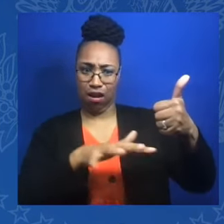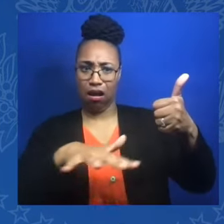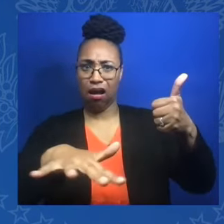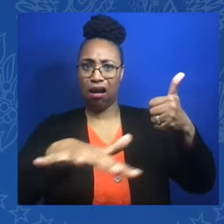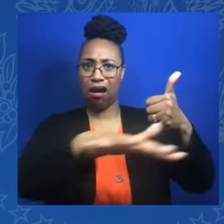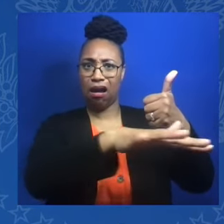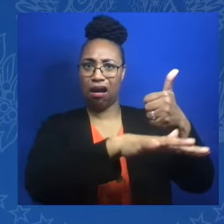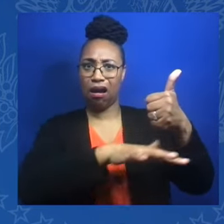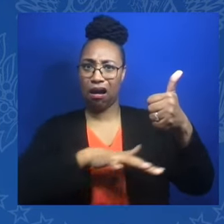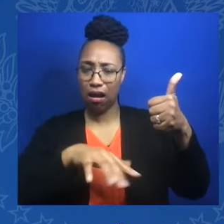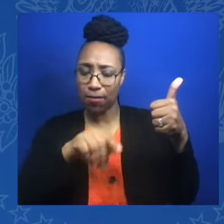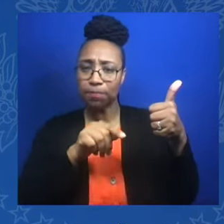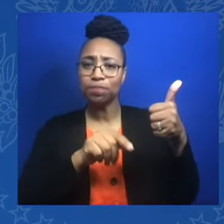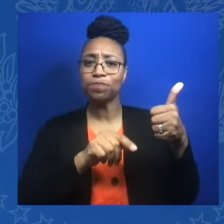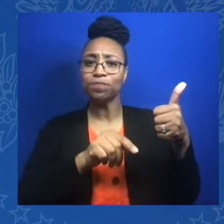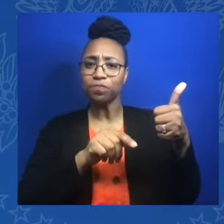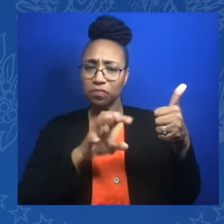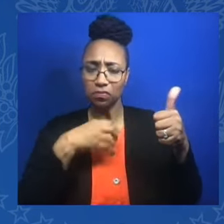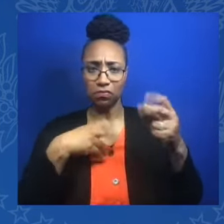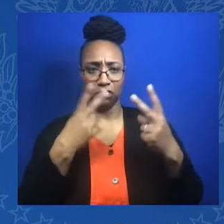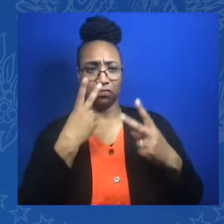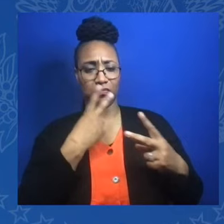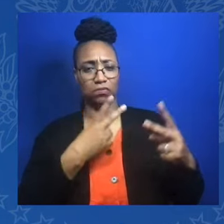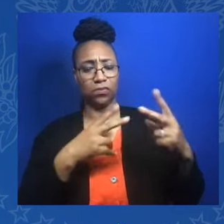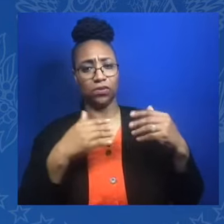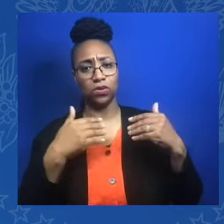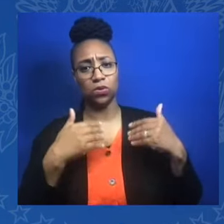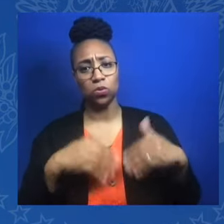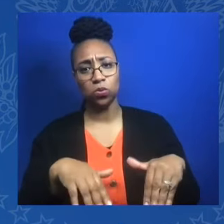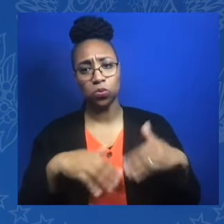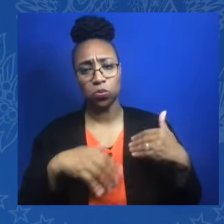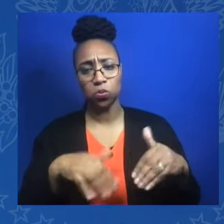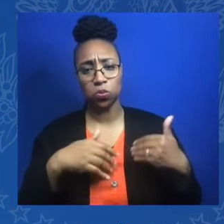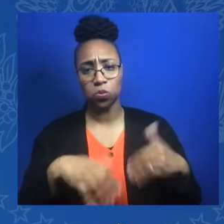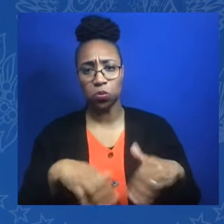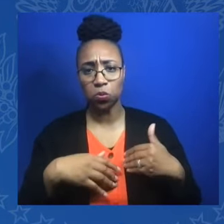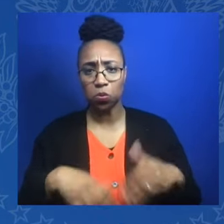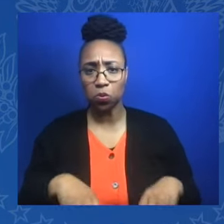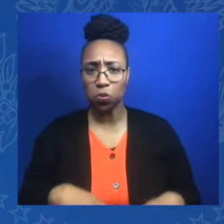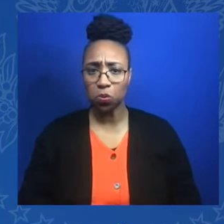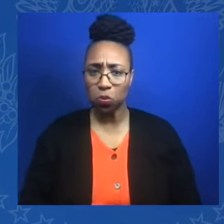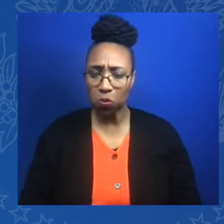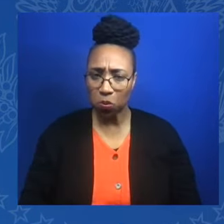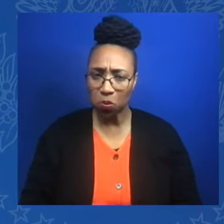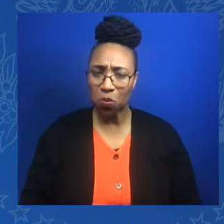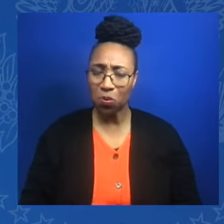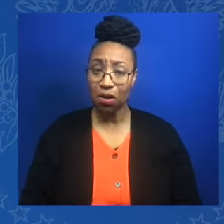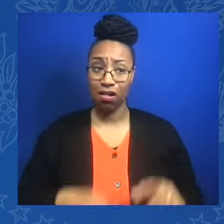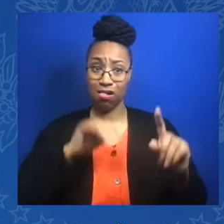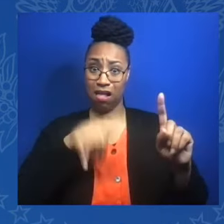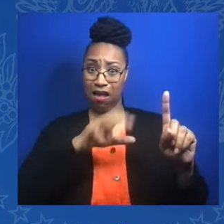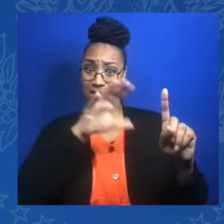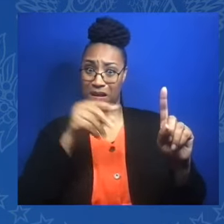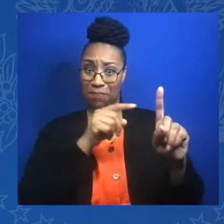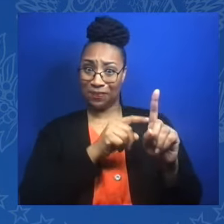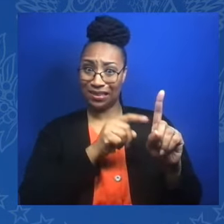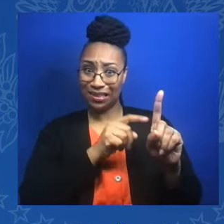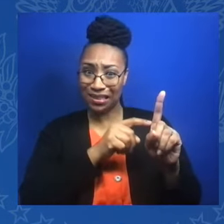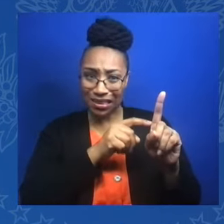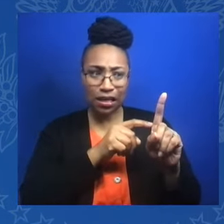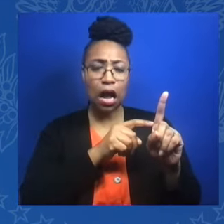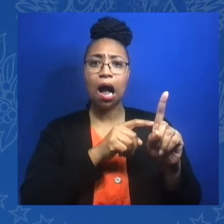has just announced major investments to modernize its facilities in order to respond to the growing demand for